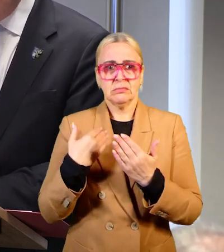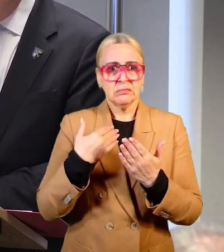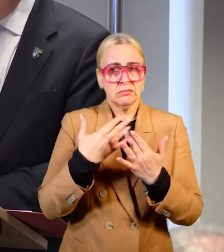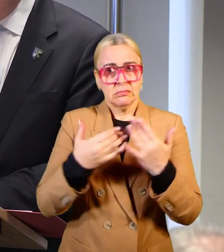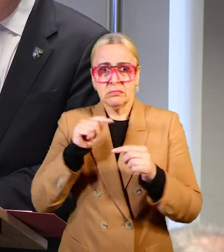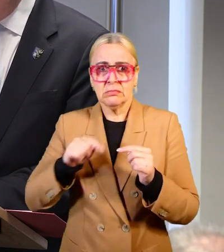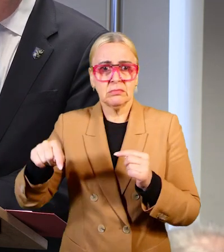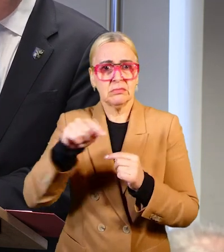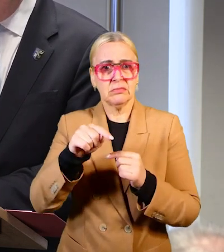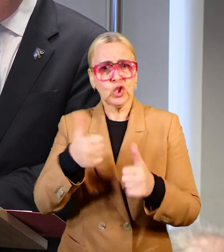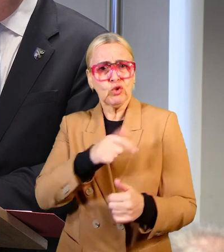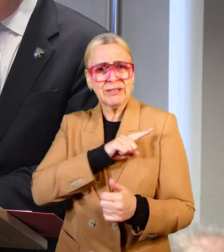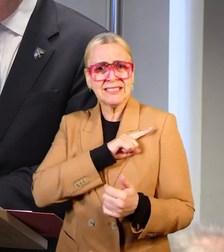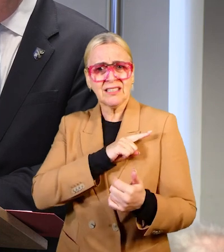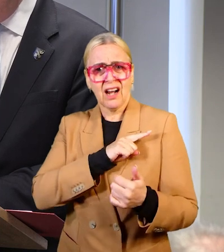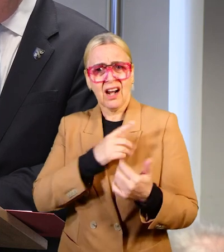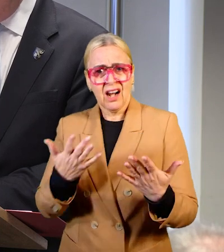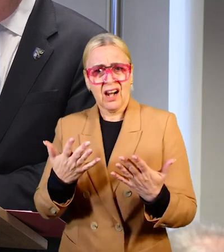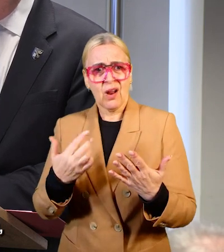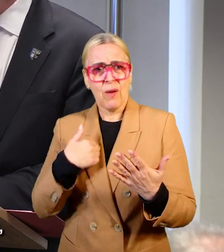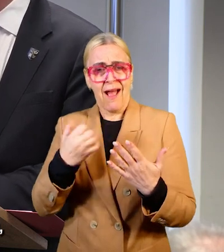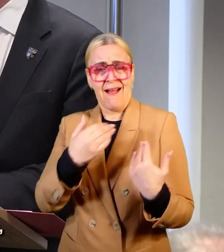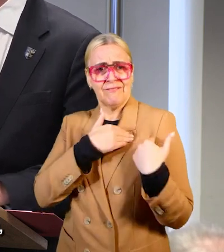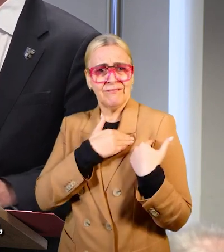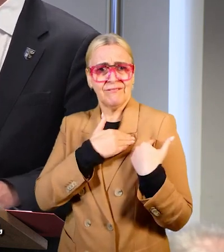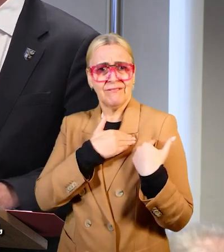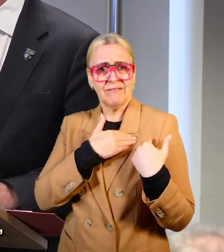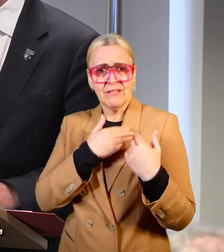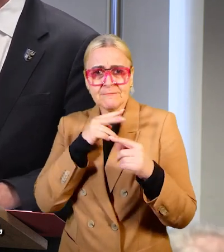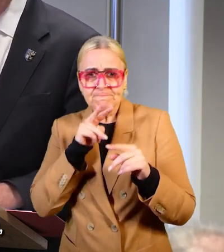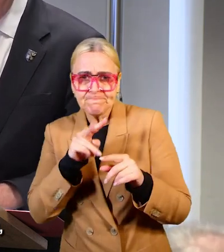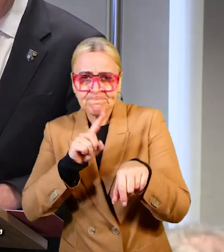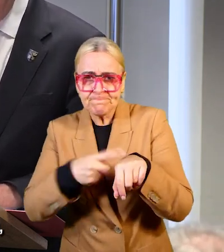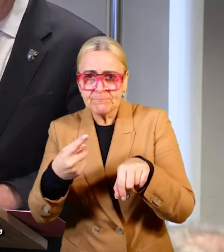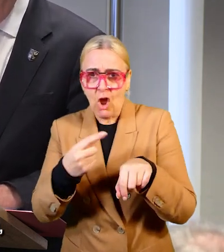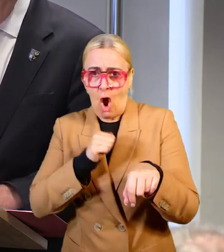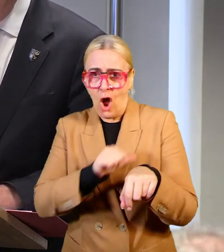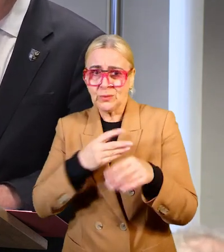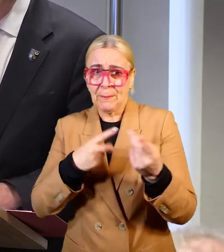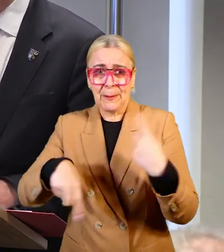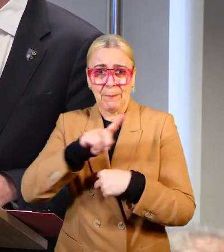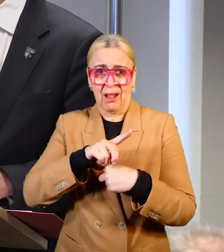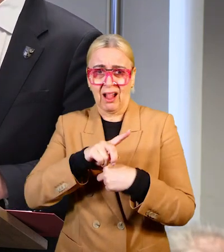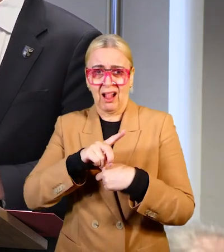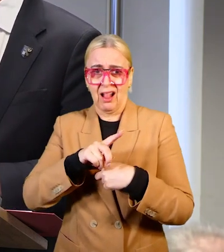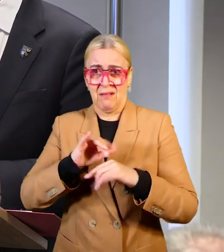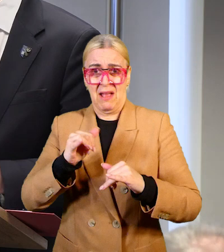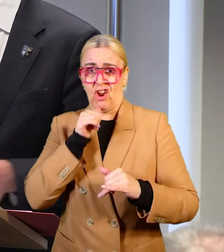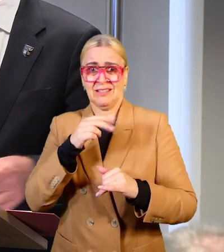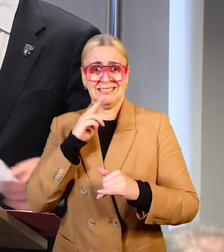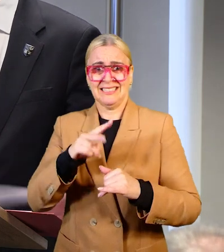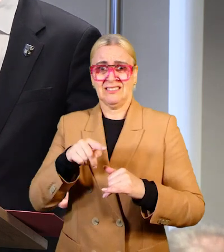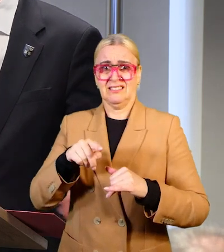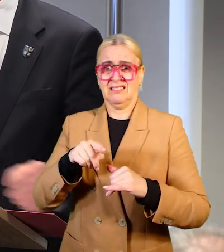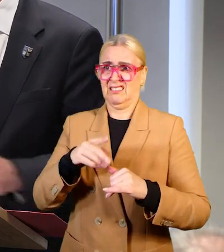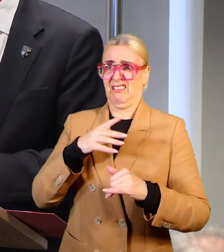There is no doubt that this council has gone above and beyond our statutory duties in many areas, always for good reason and with the best